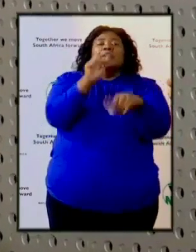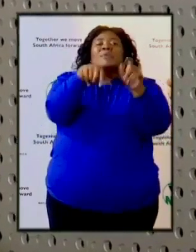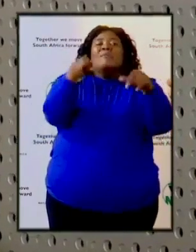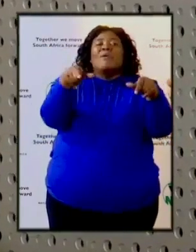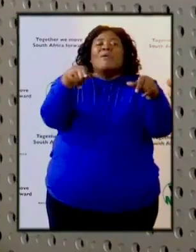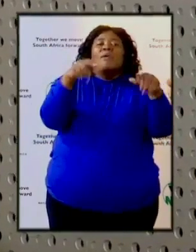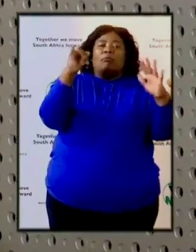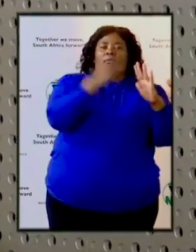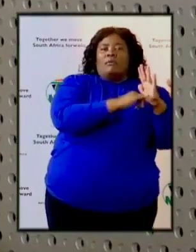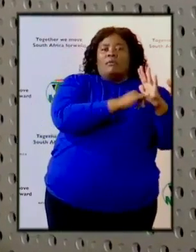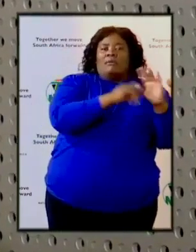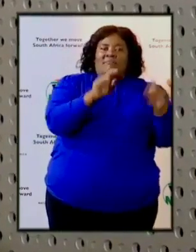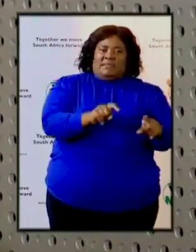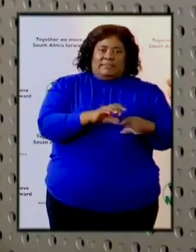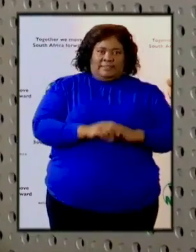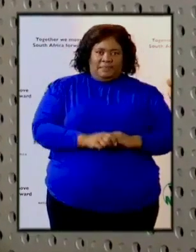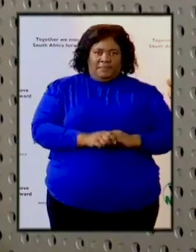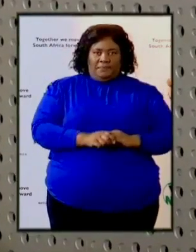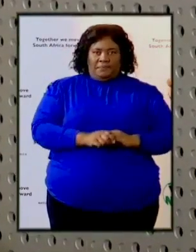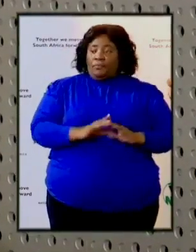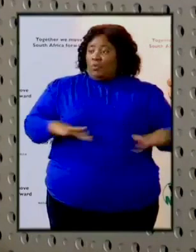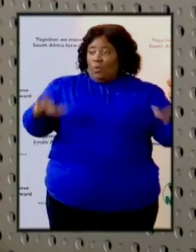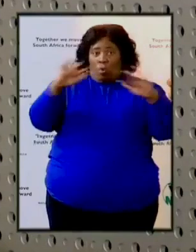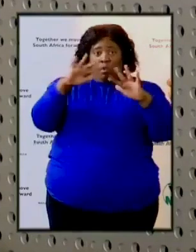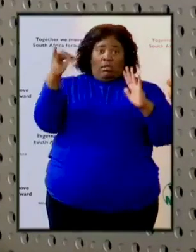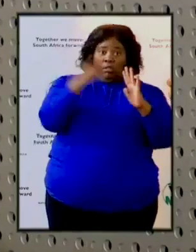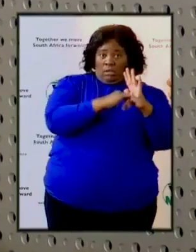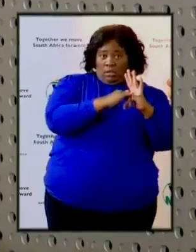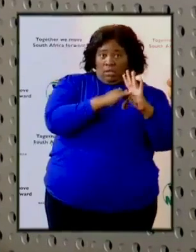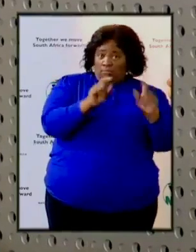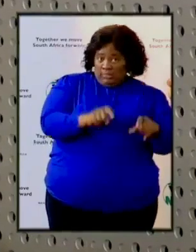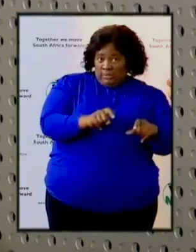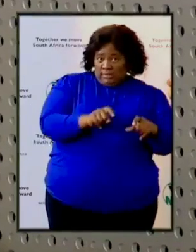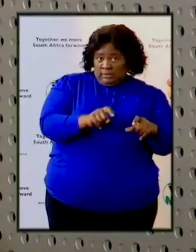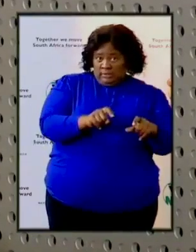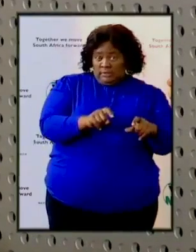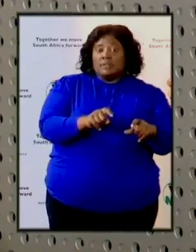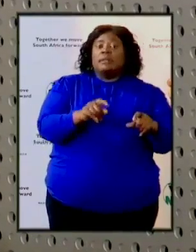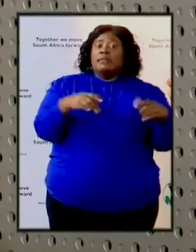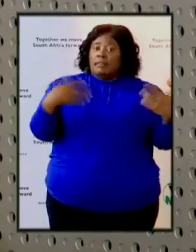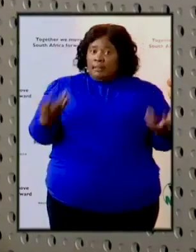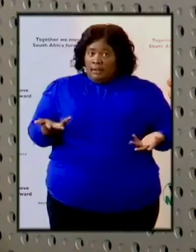home. Every person must be at home. And we will then